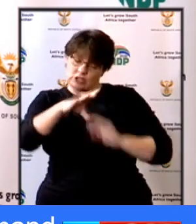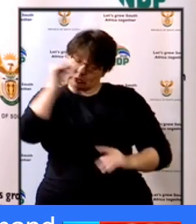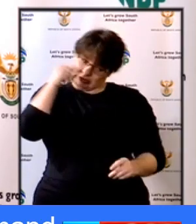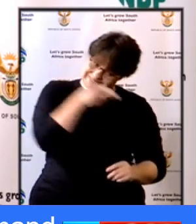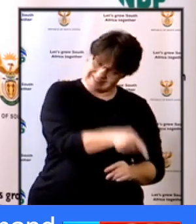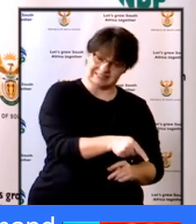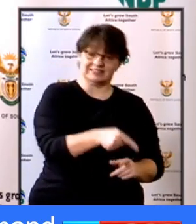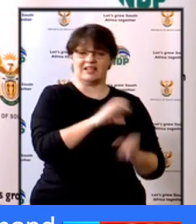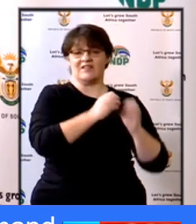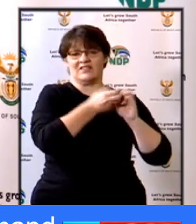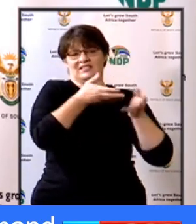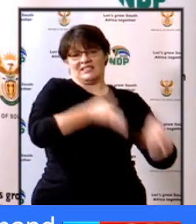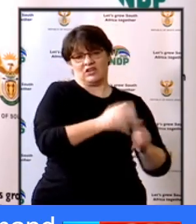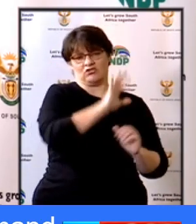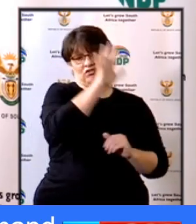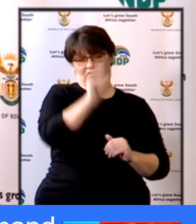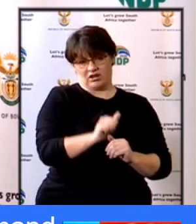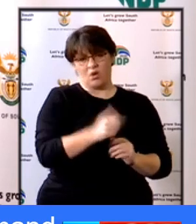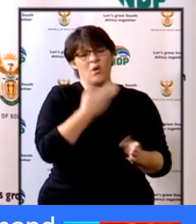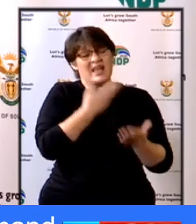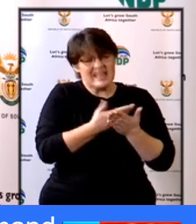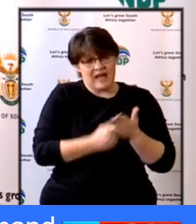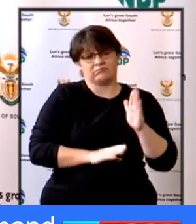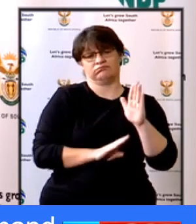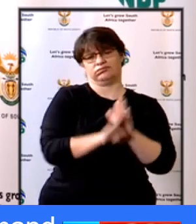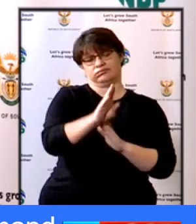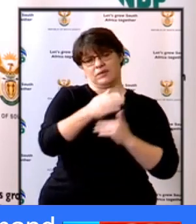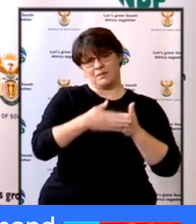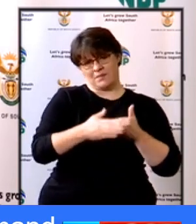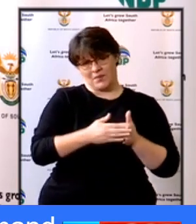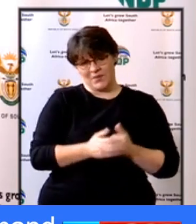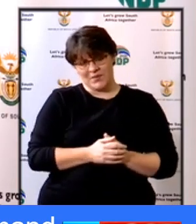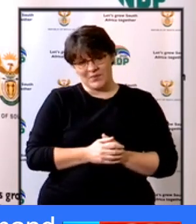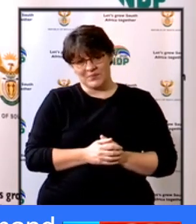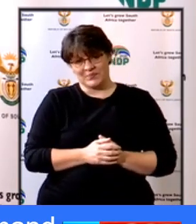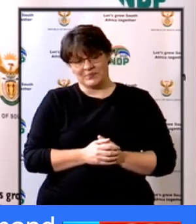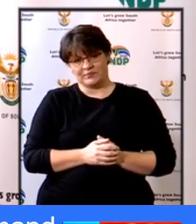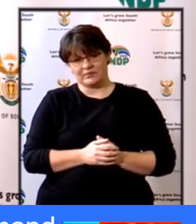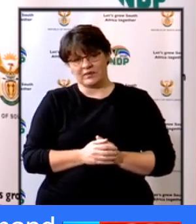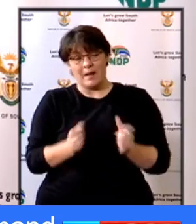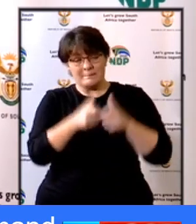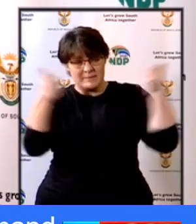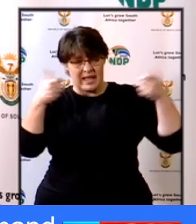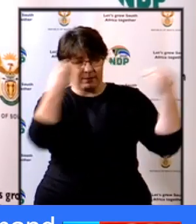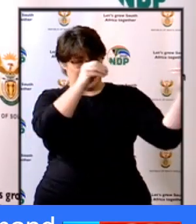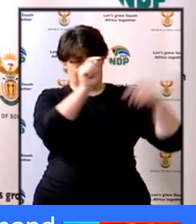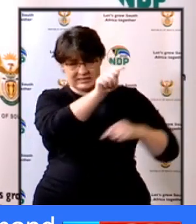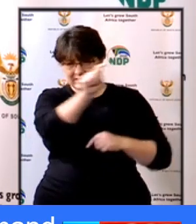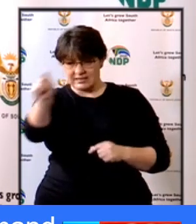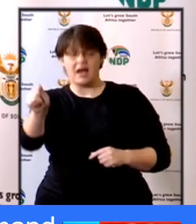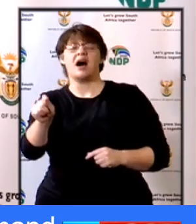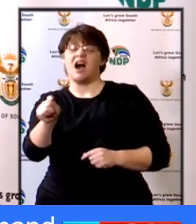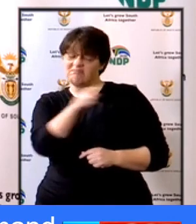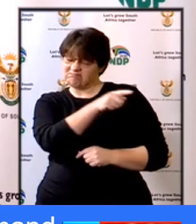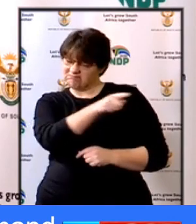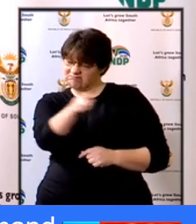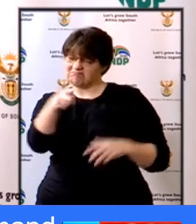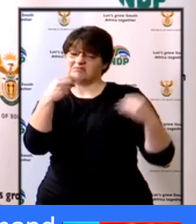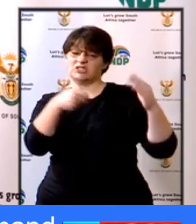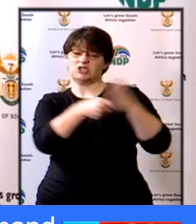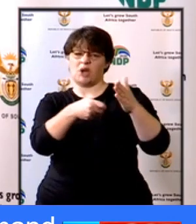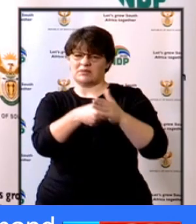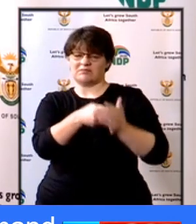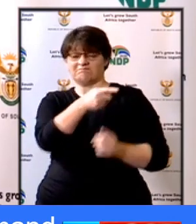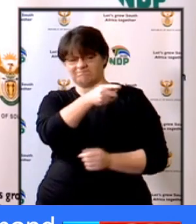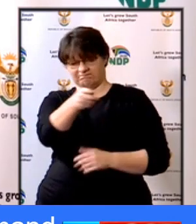can do so much more. And in a recent engagement we had with the big retailers, they too agreed that as a